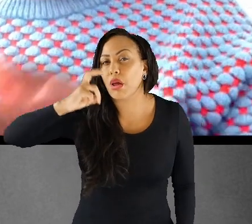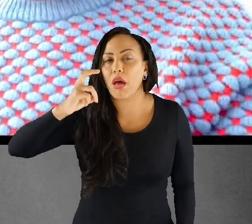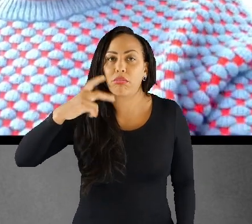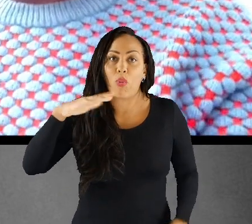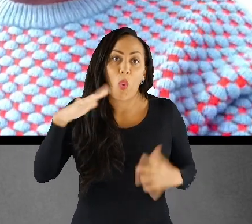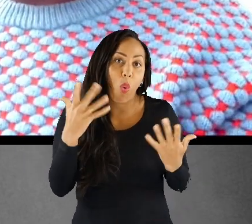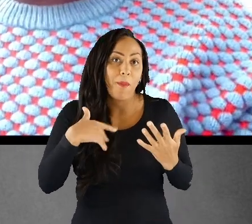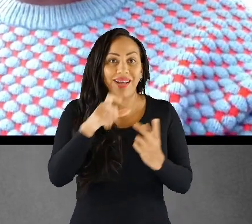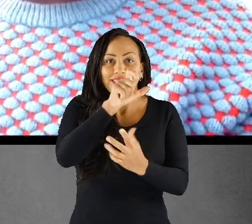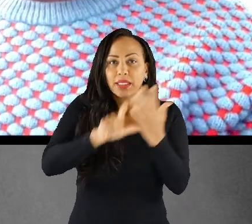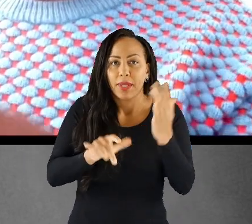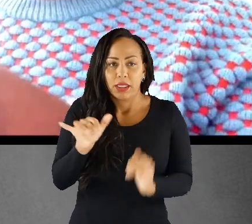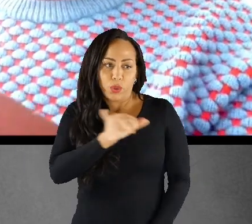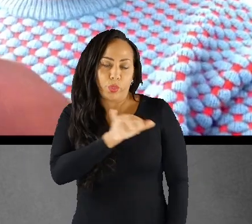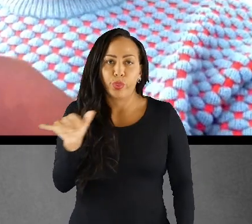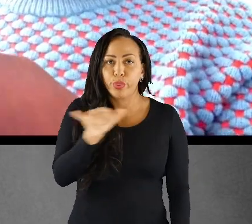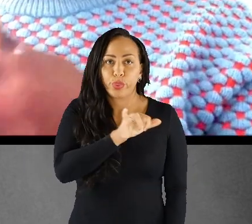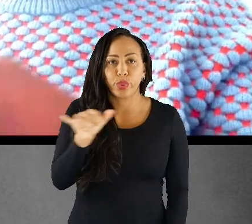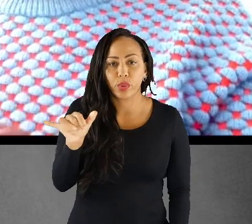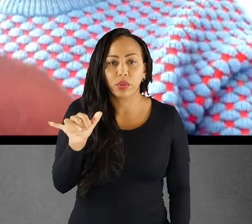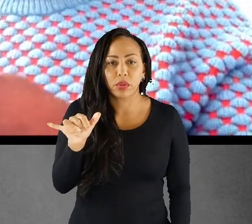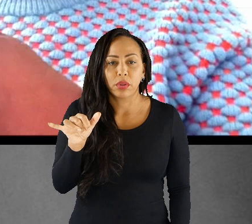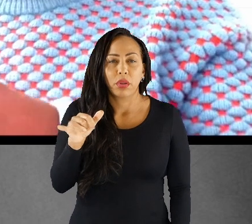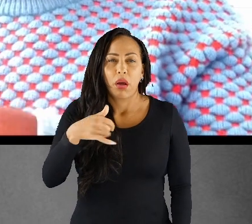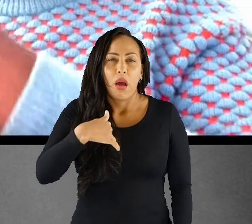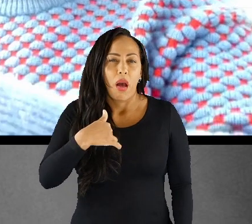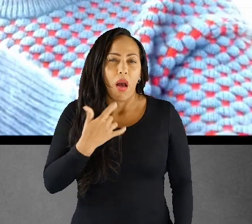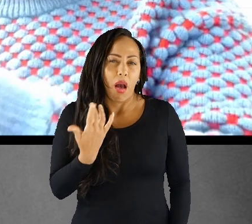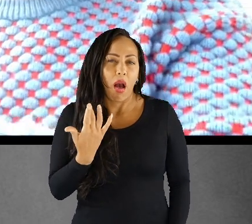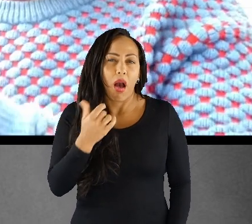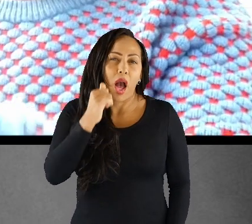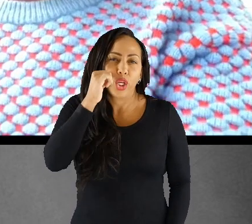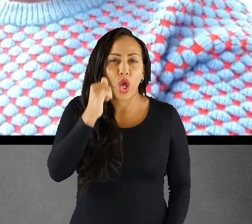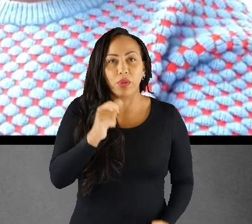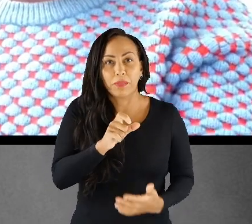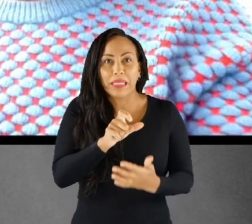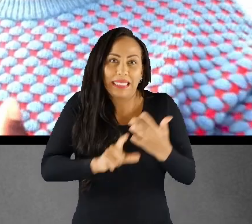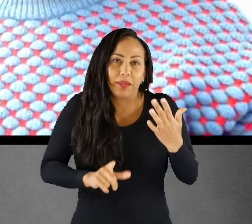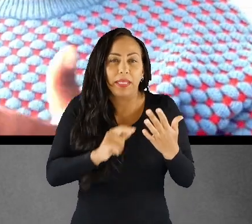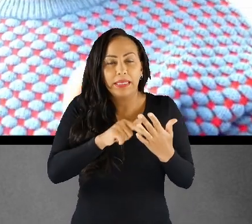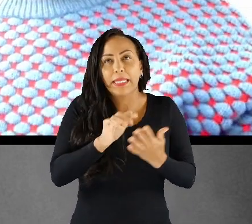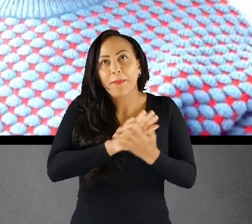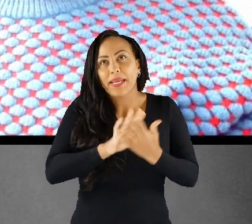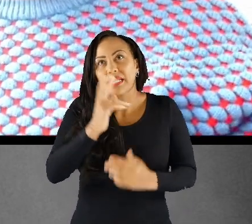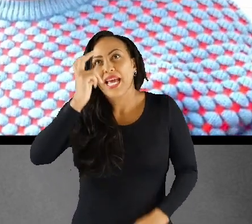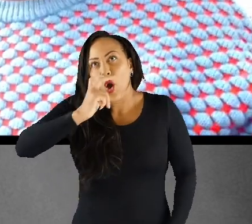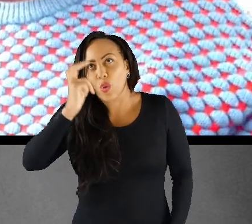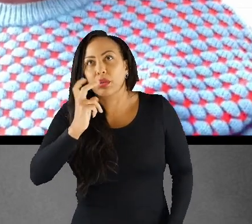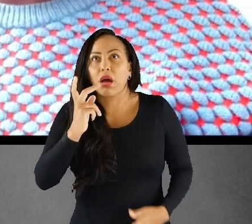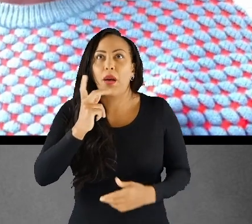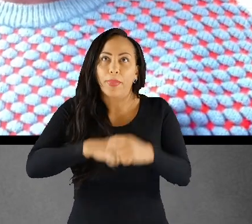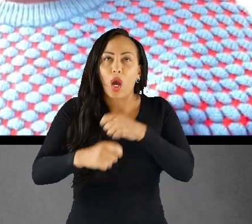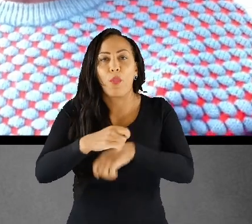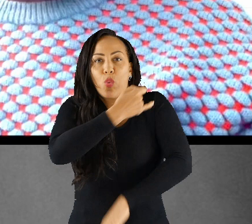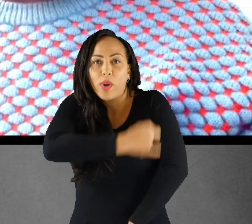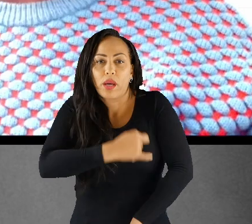it's my disability, because my disability, as I get older, I will get weaker and tireder. So it's really